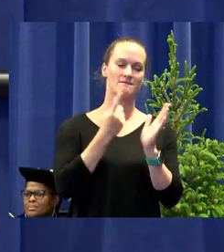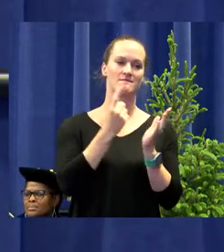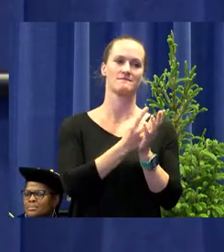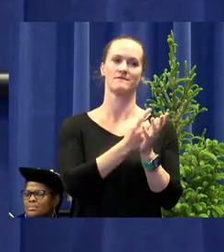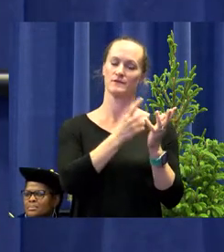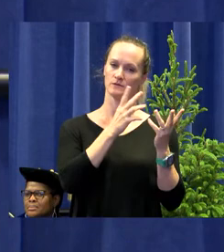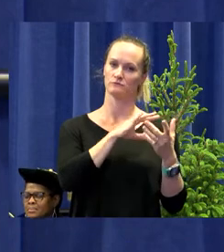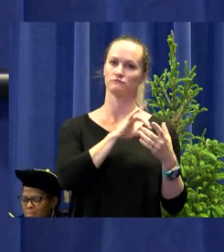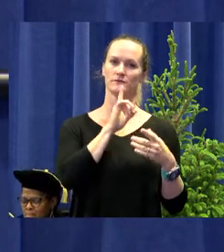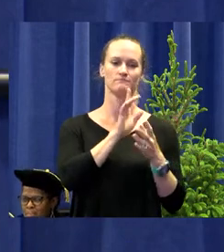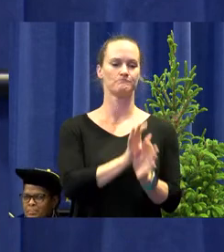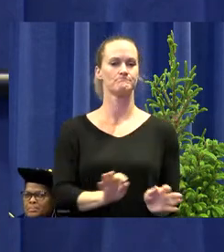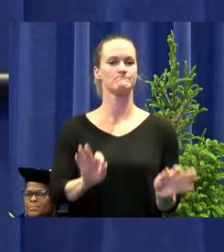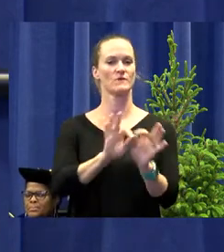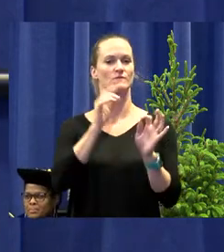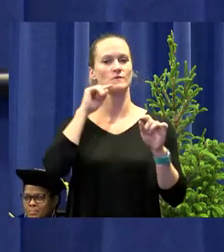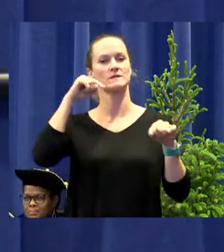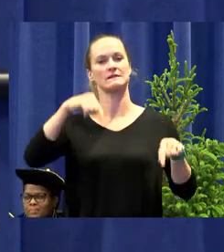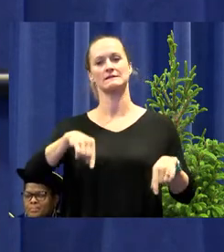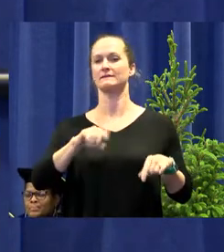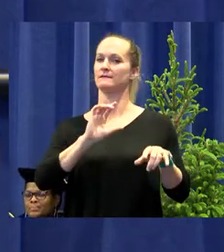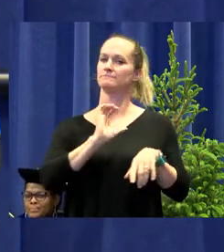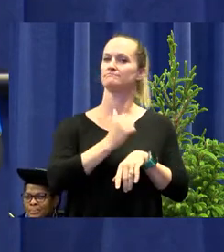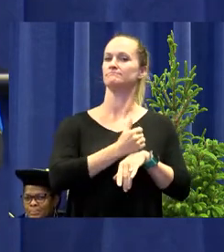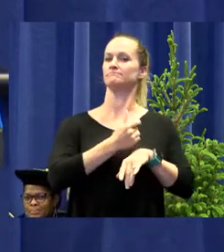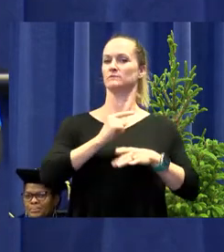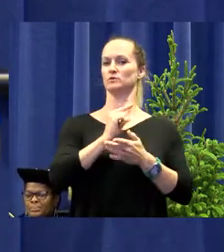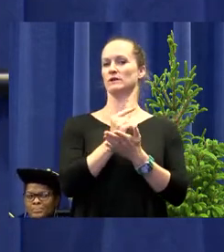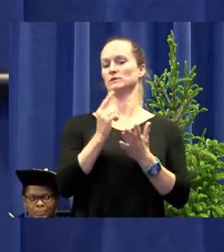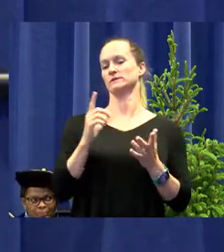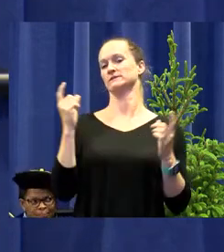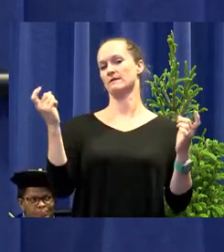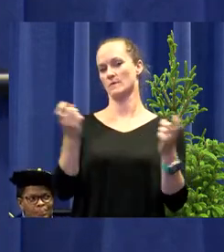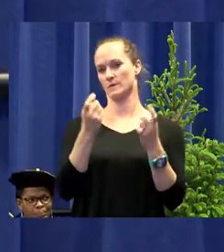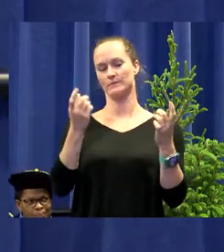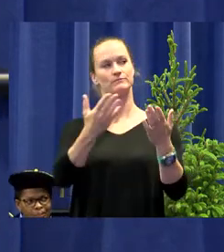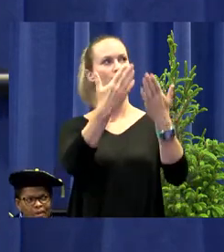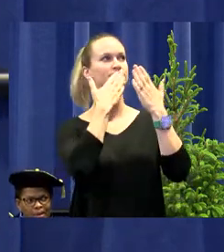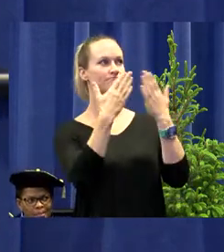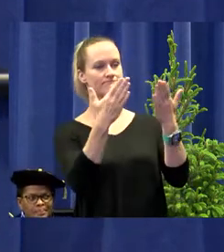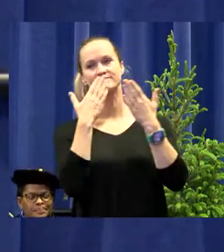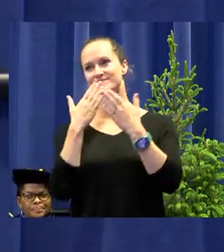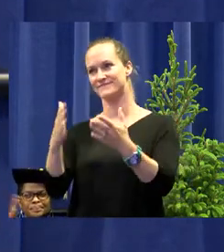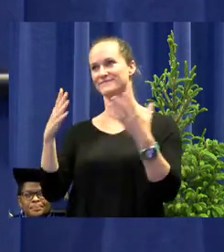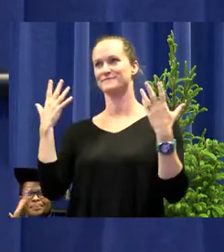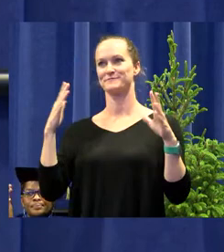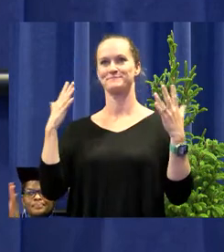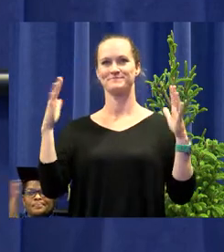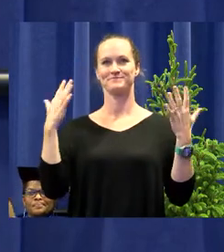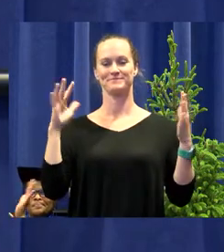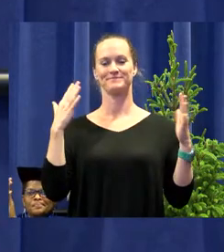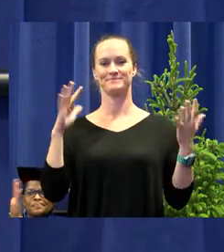roles planning and implementing today's graduation ceremony. Thank you.